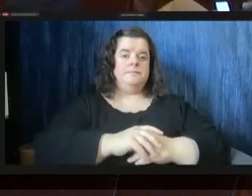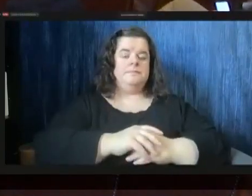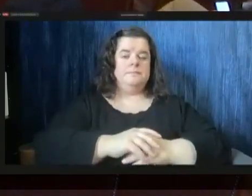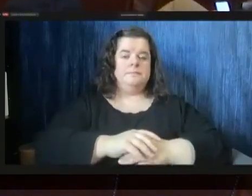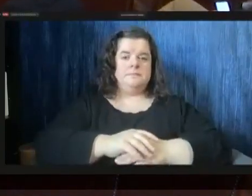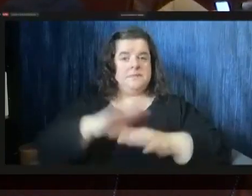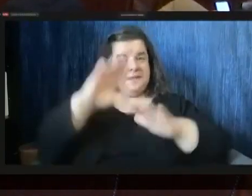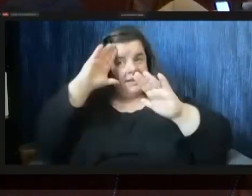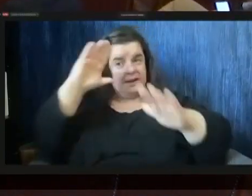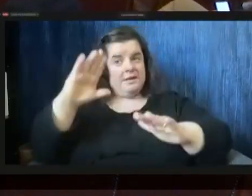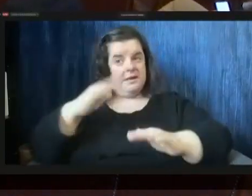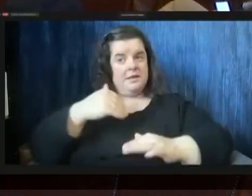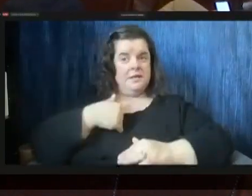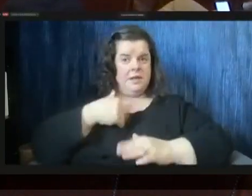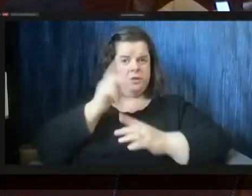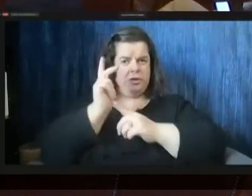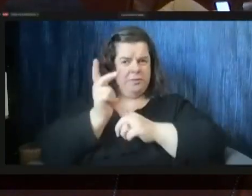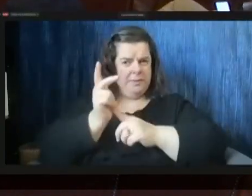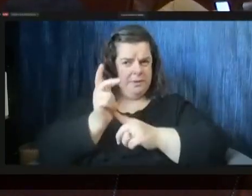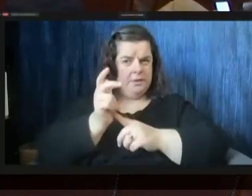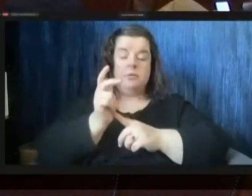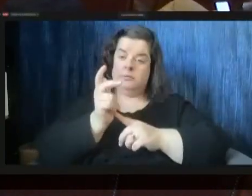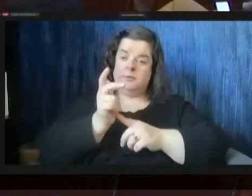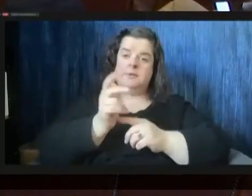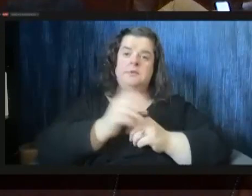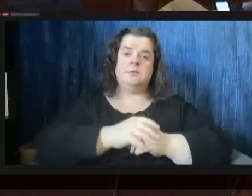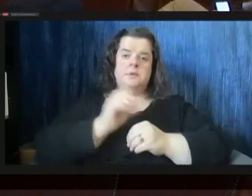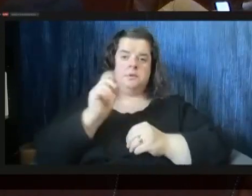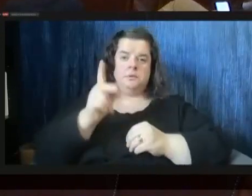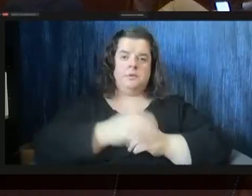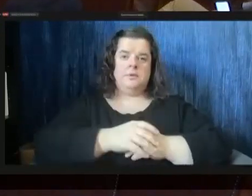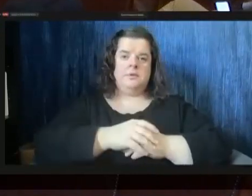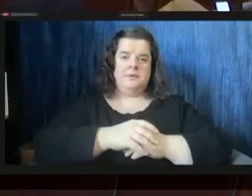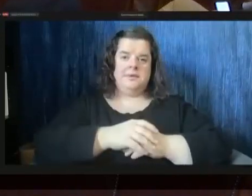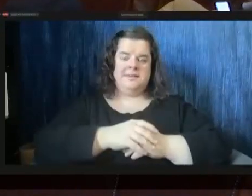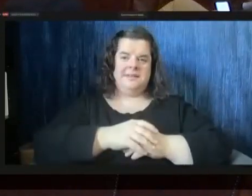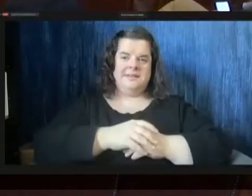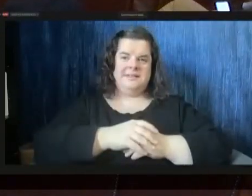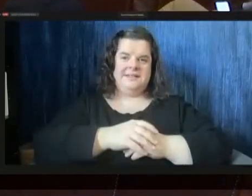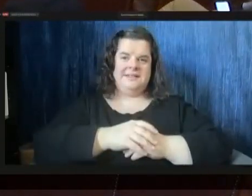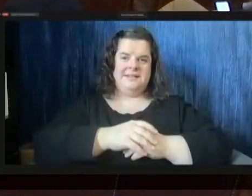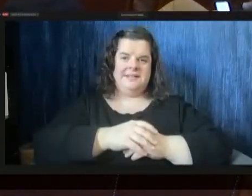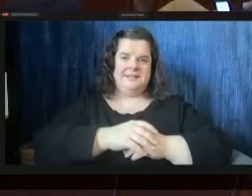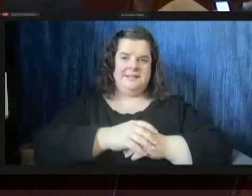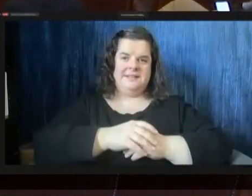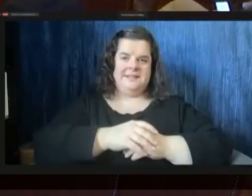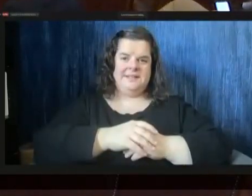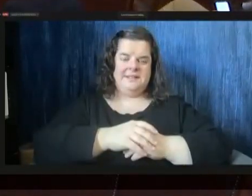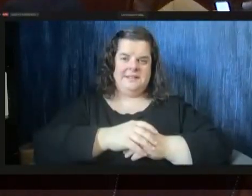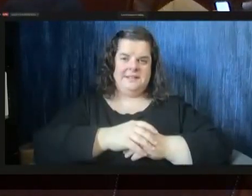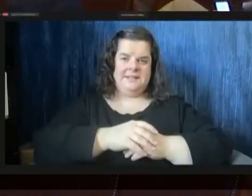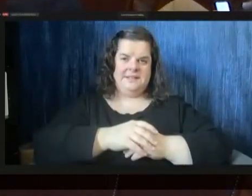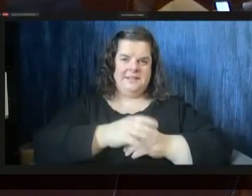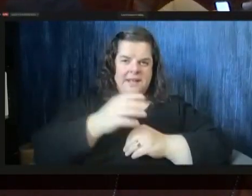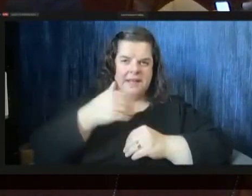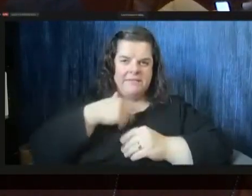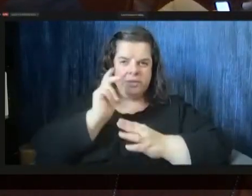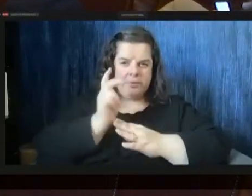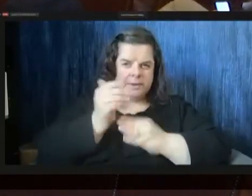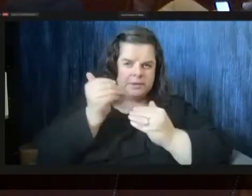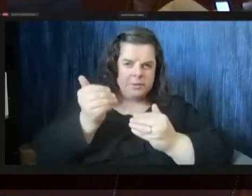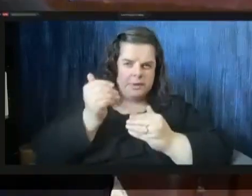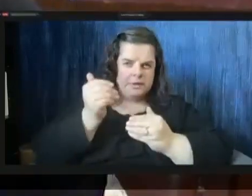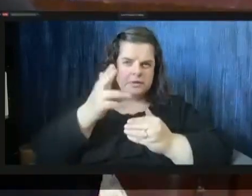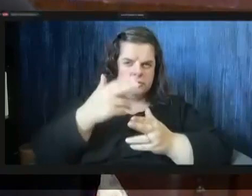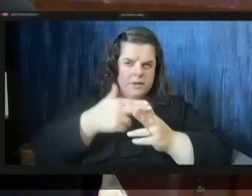Hi, do I get 3 minutes or 1 minute? 3 minutes. 3 minutes, okay. I'll give you 3. Yeah, We're feeling generous. We have nothing to do. Yeah,